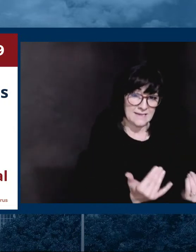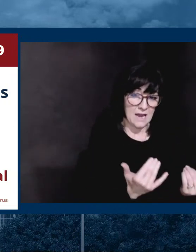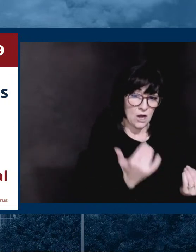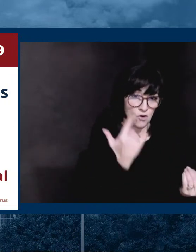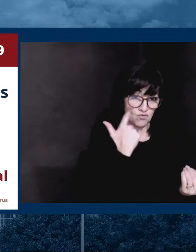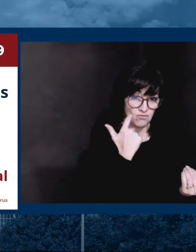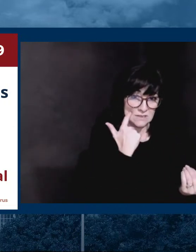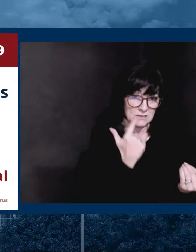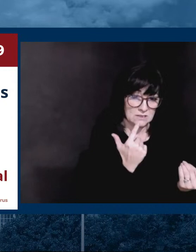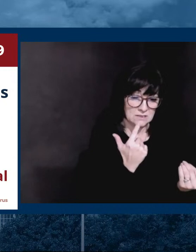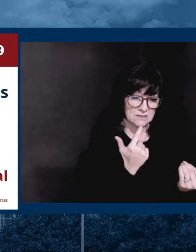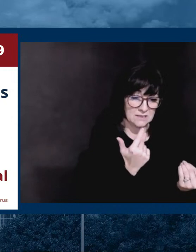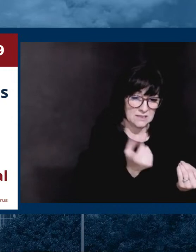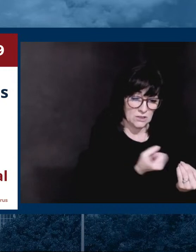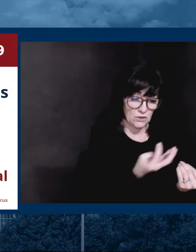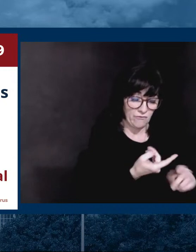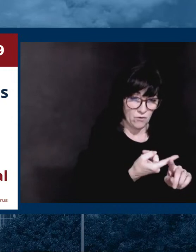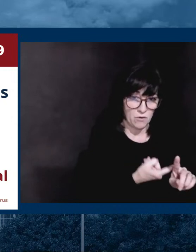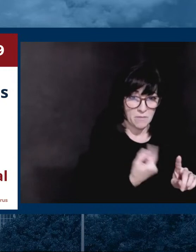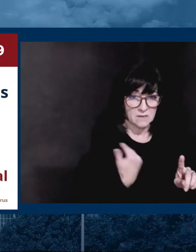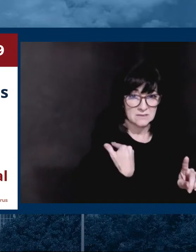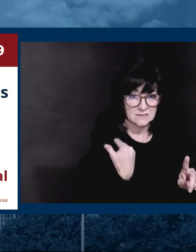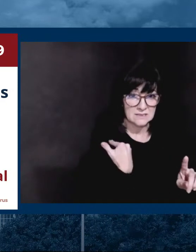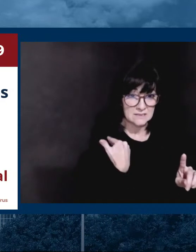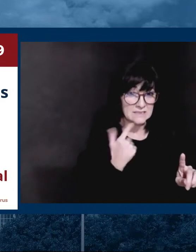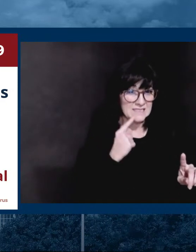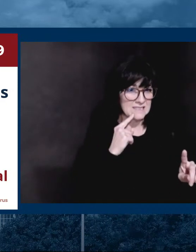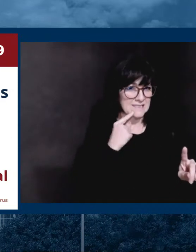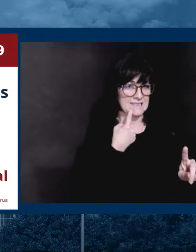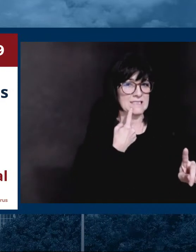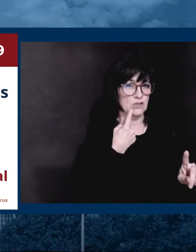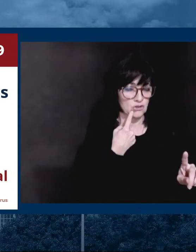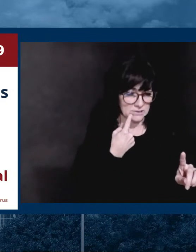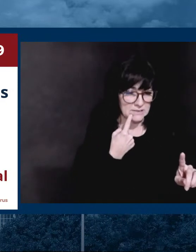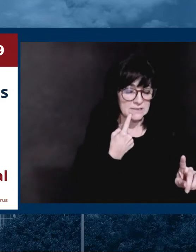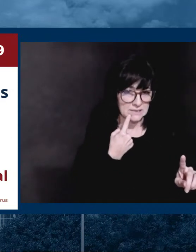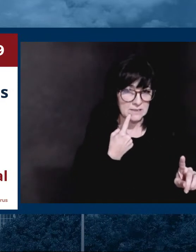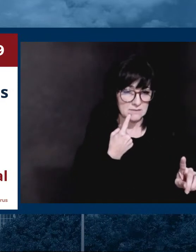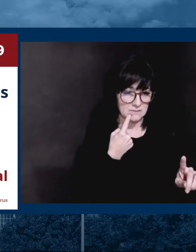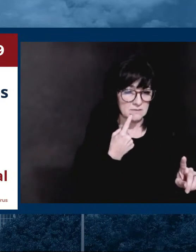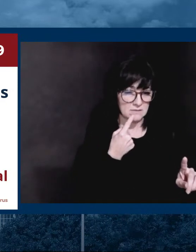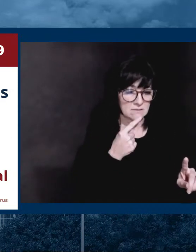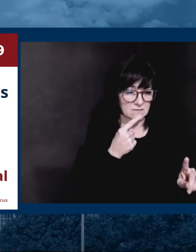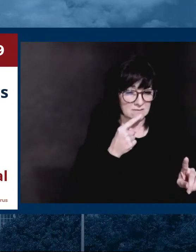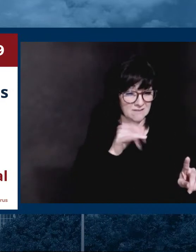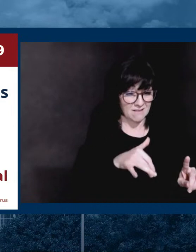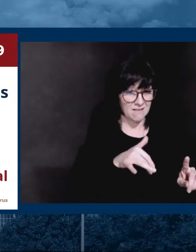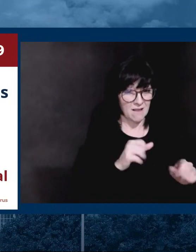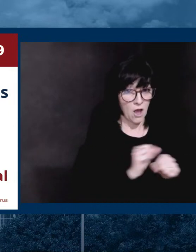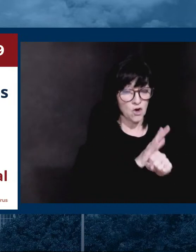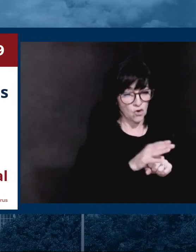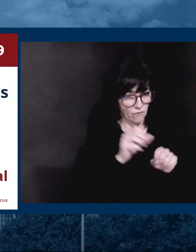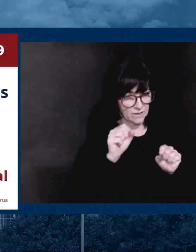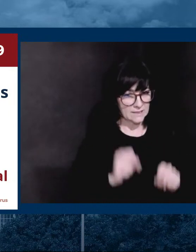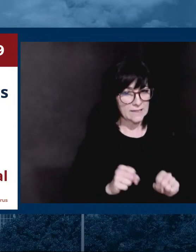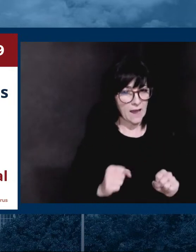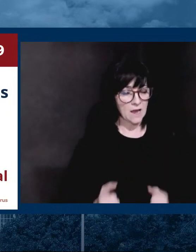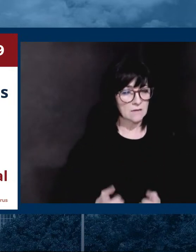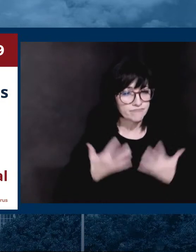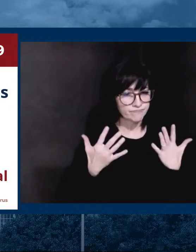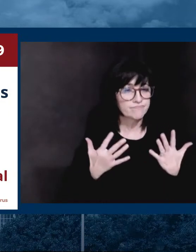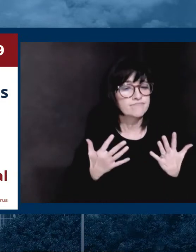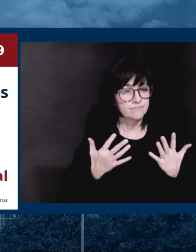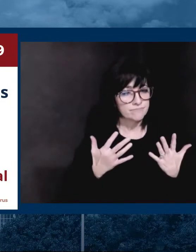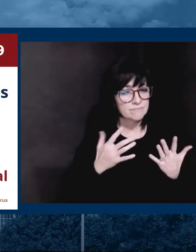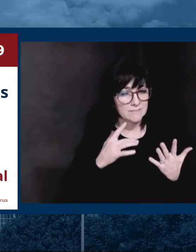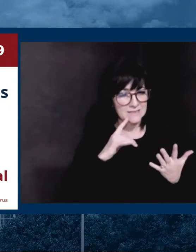the effect, the seriousness of the illness that results in somebody seeking hospital care. We're up to a high